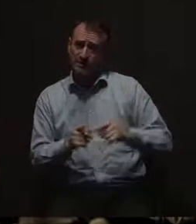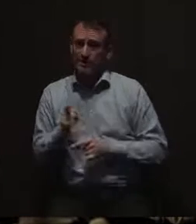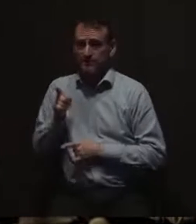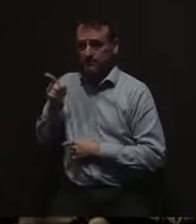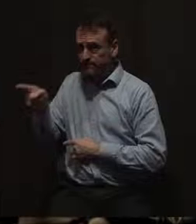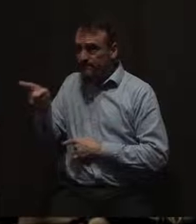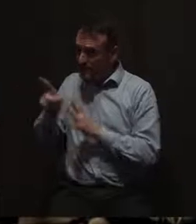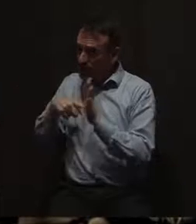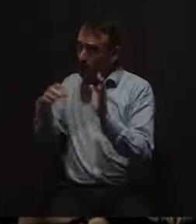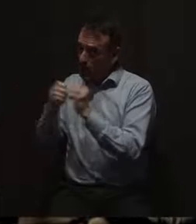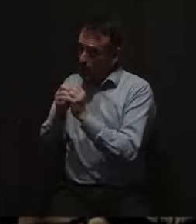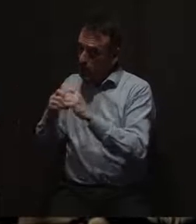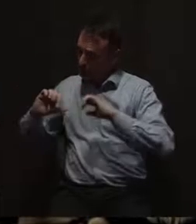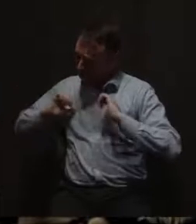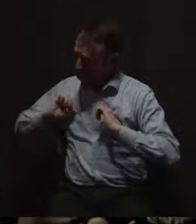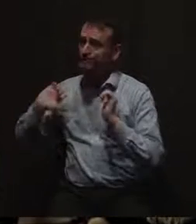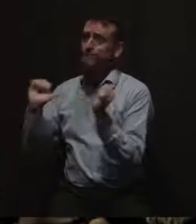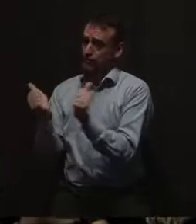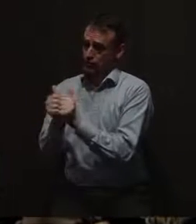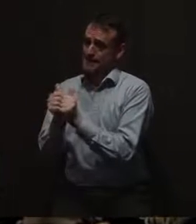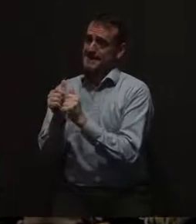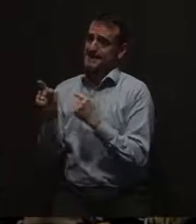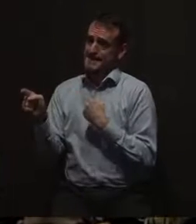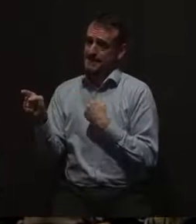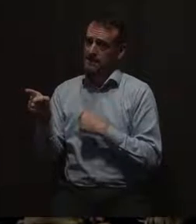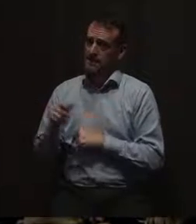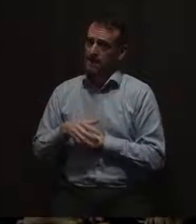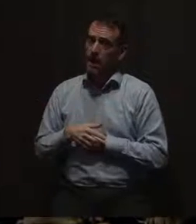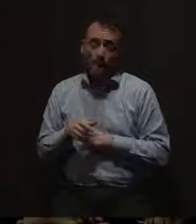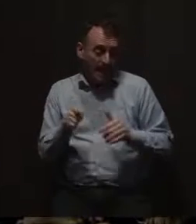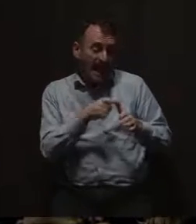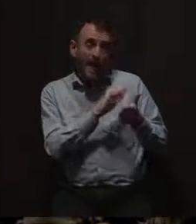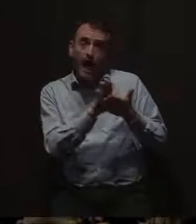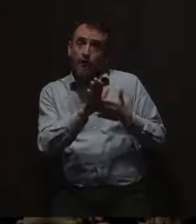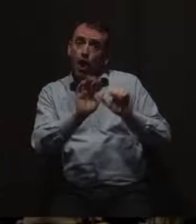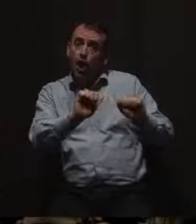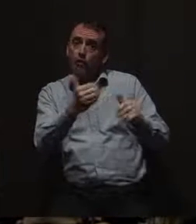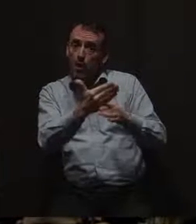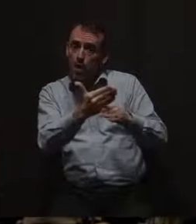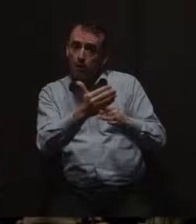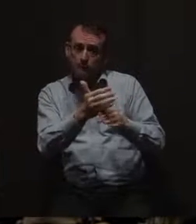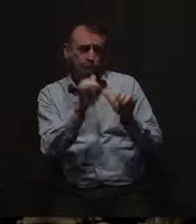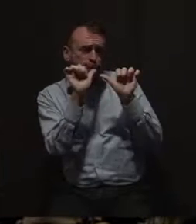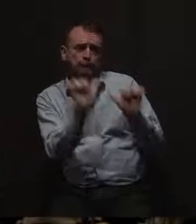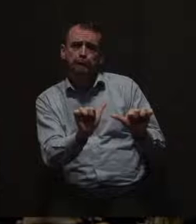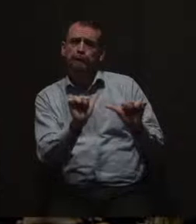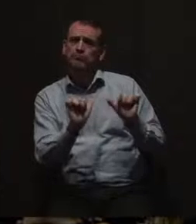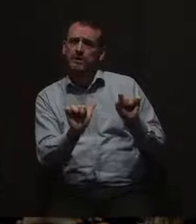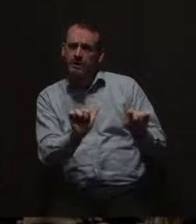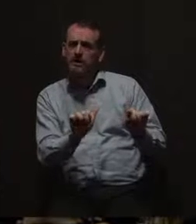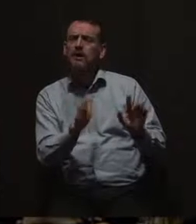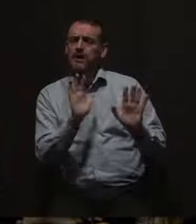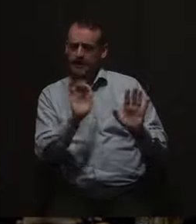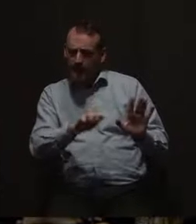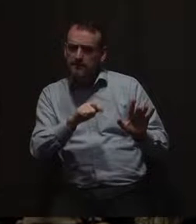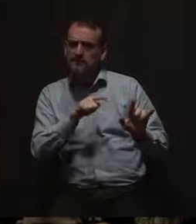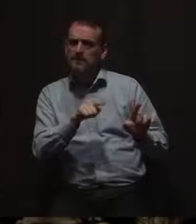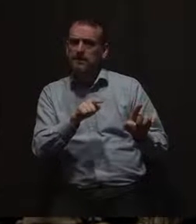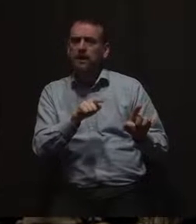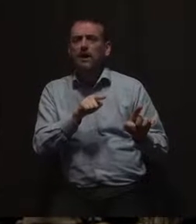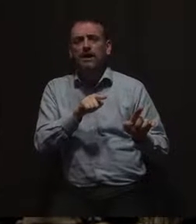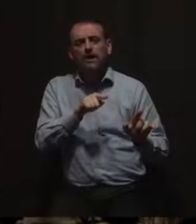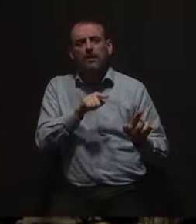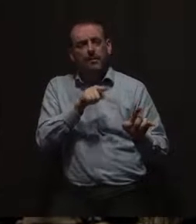James Baldwin, even though I love Hannah Arendt, precisely because I love her. Hannah doesn't have